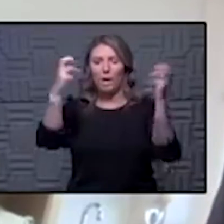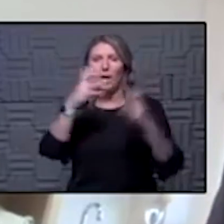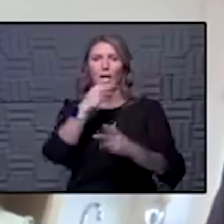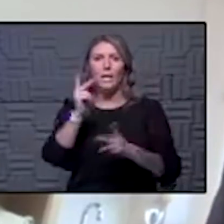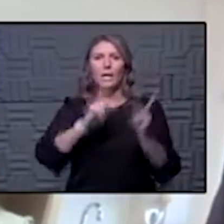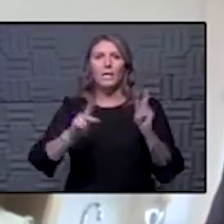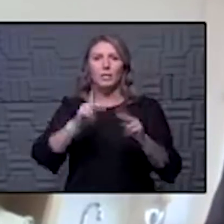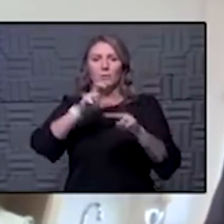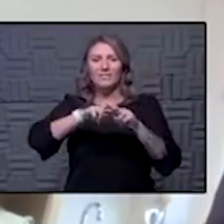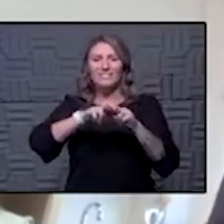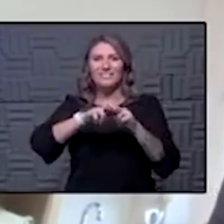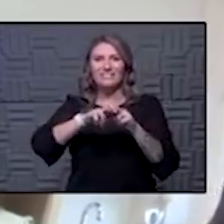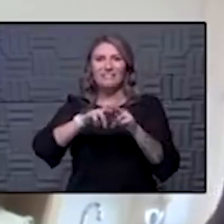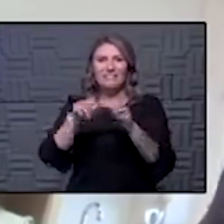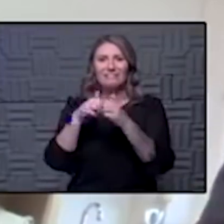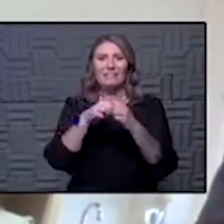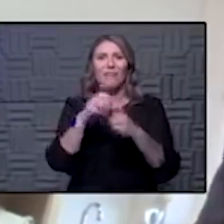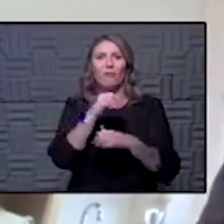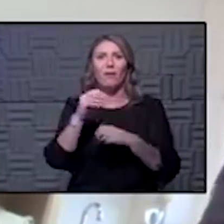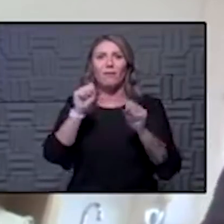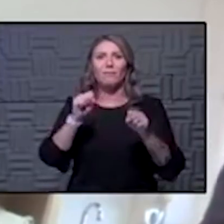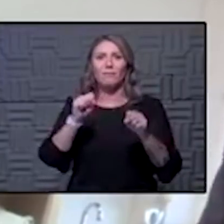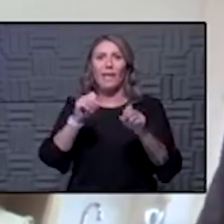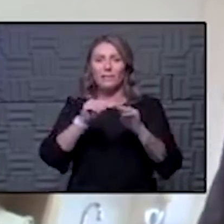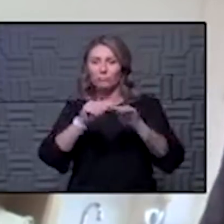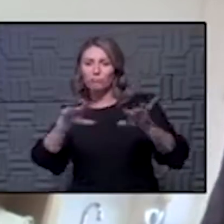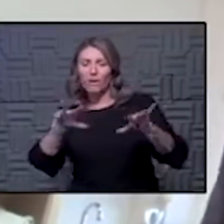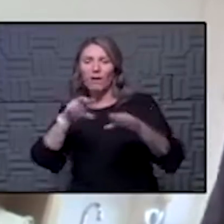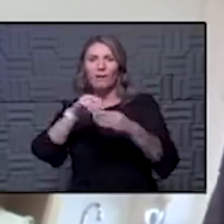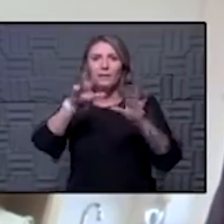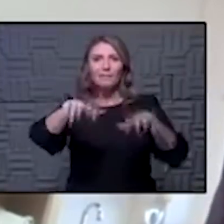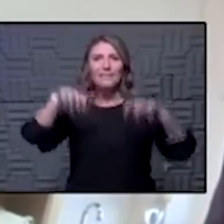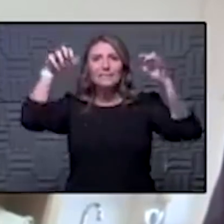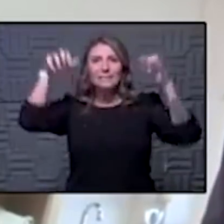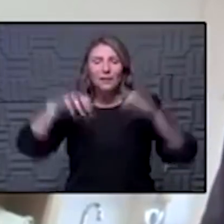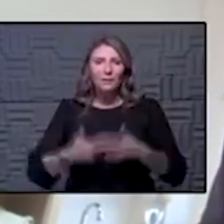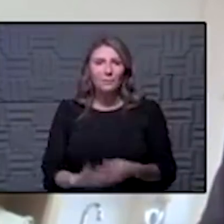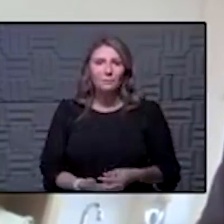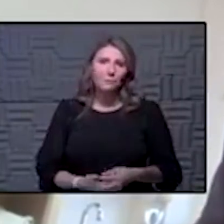together up there, and we can spread people out in the stadium.